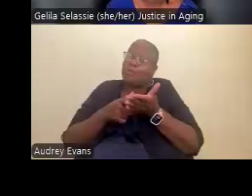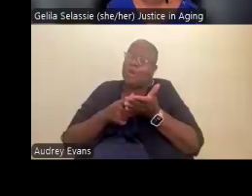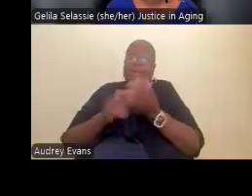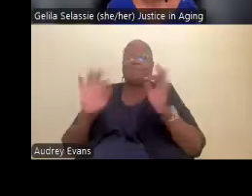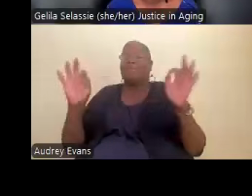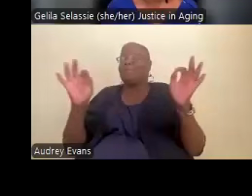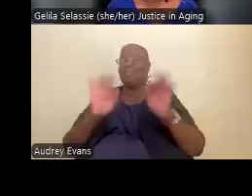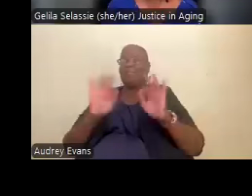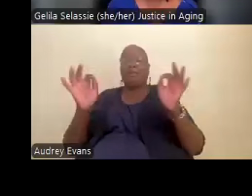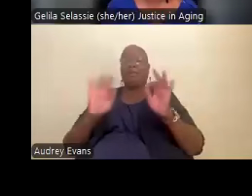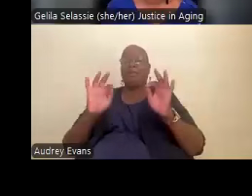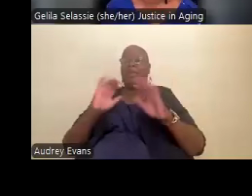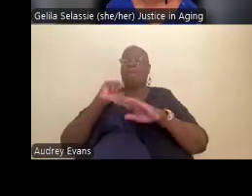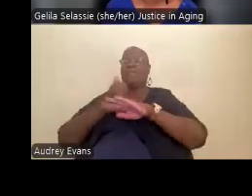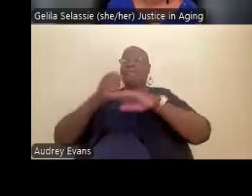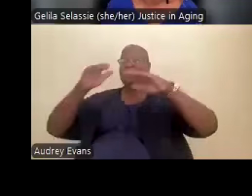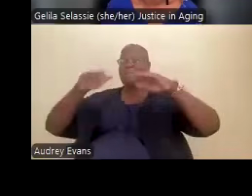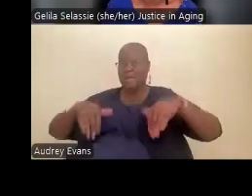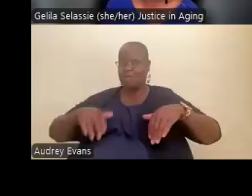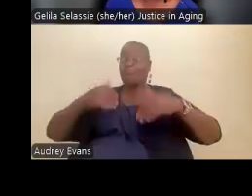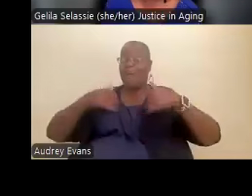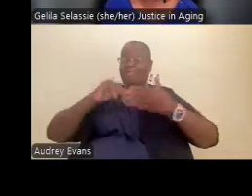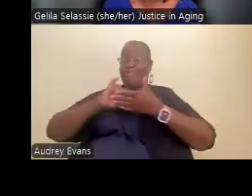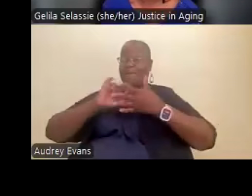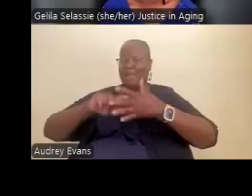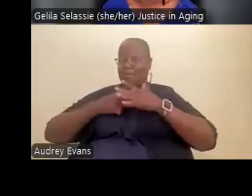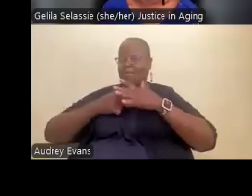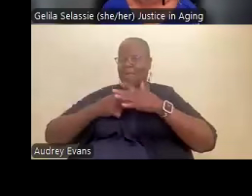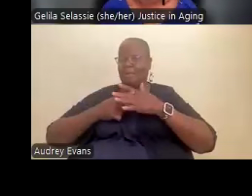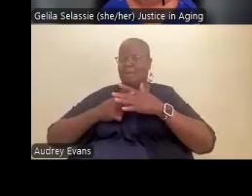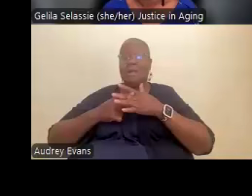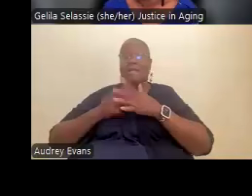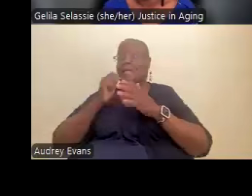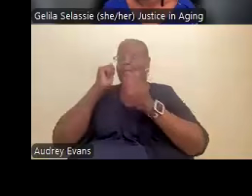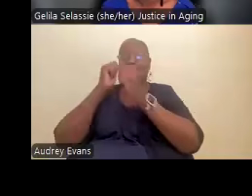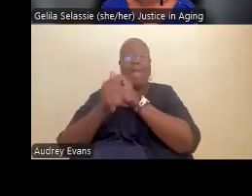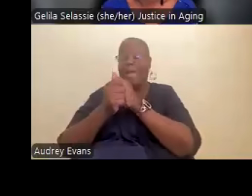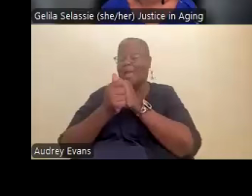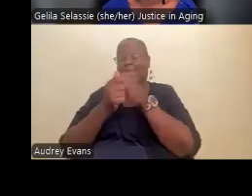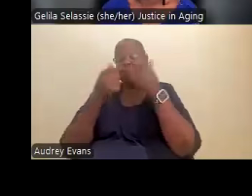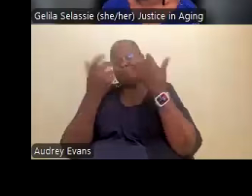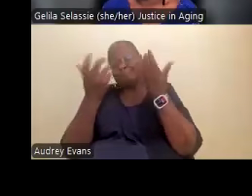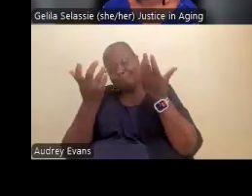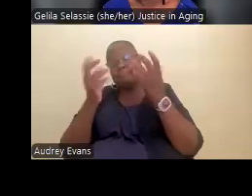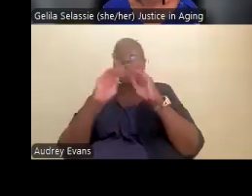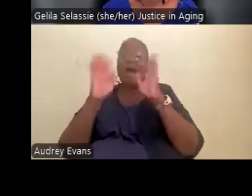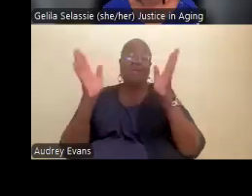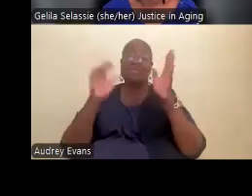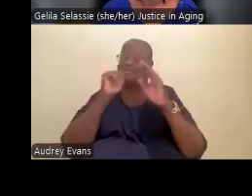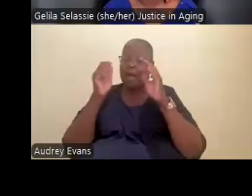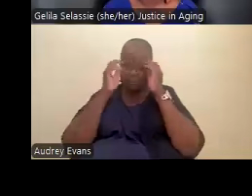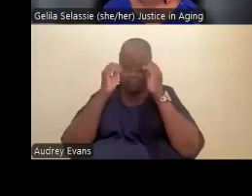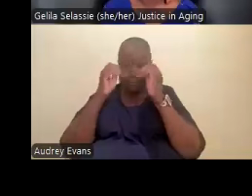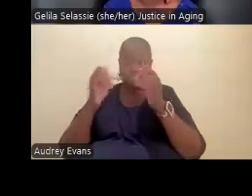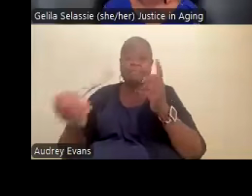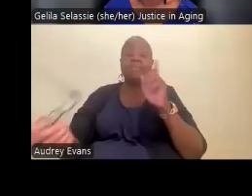nothing in place yet to actually have that implemented since it hasn't even been passed and obviously may not be. So that's one